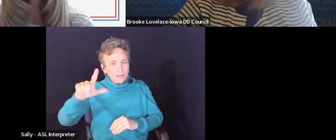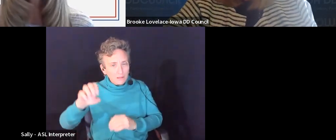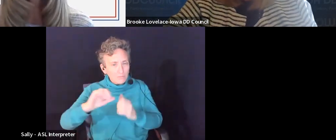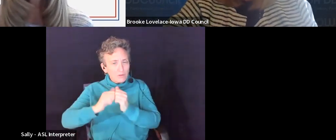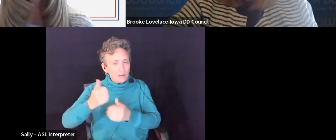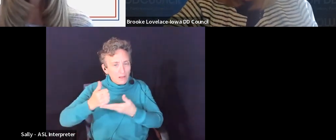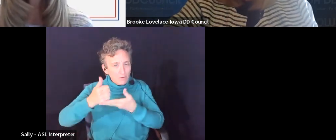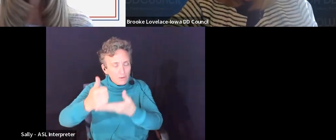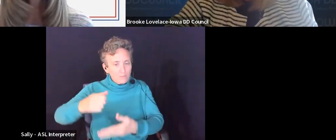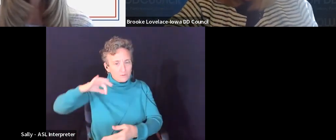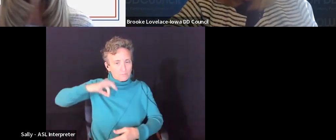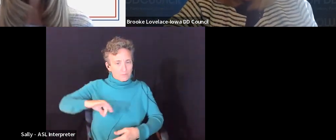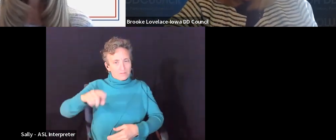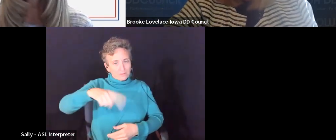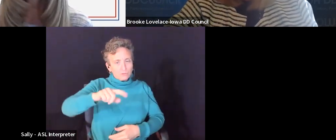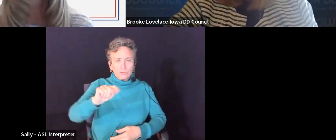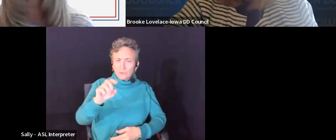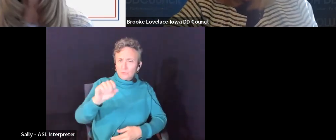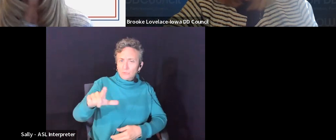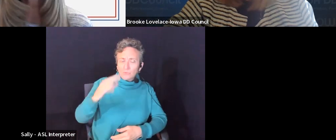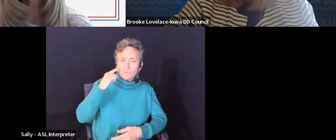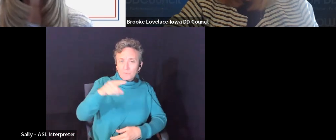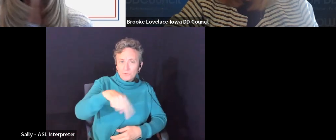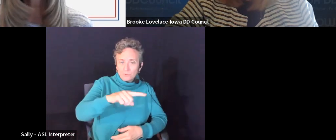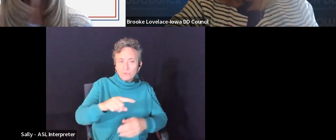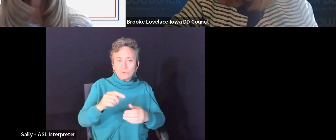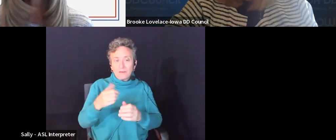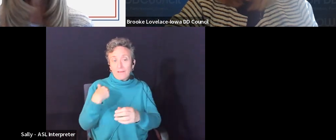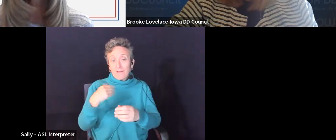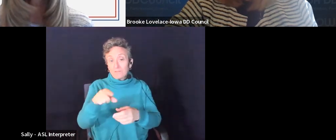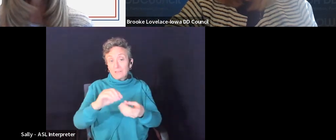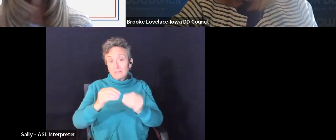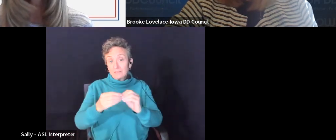is a tool that they can have in their toolbox and really grow these numbers.